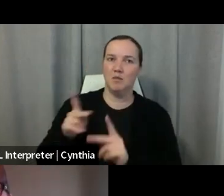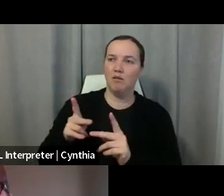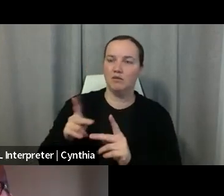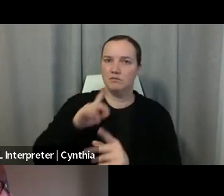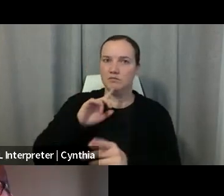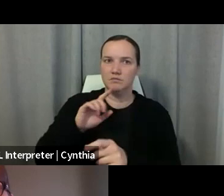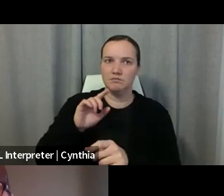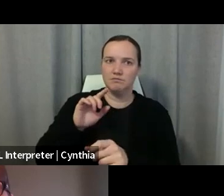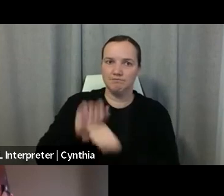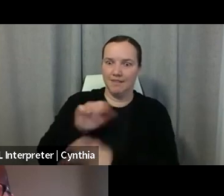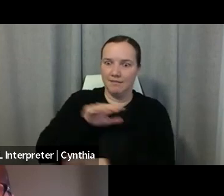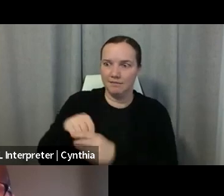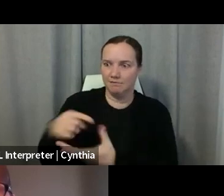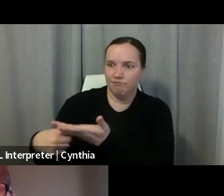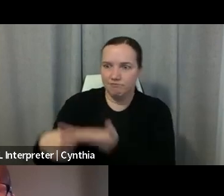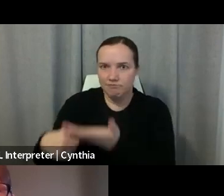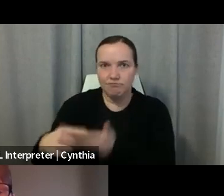of a dialogue.